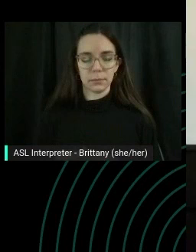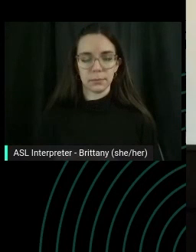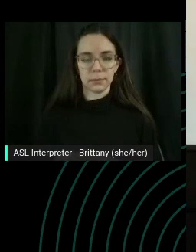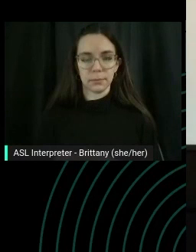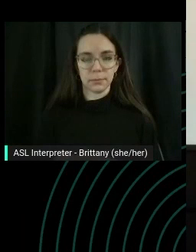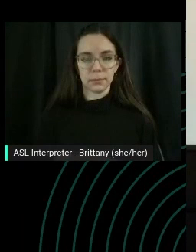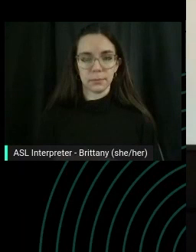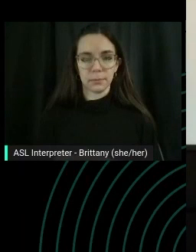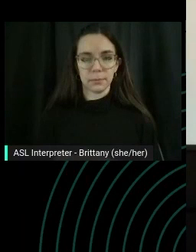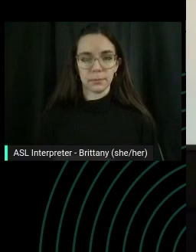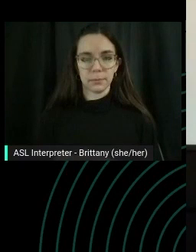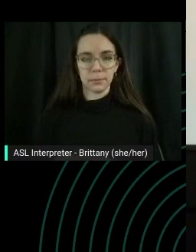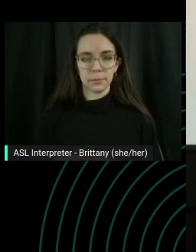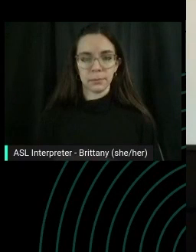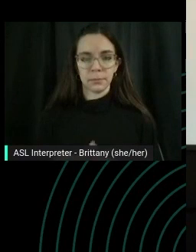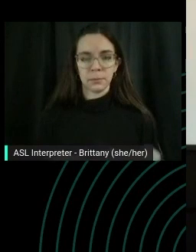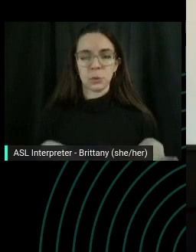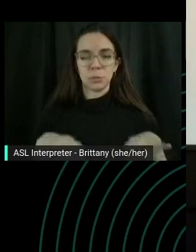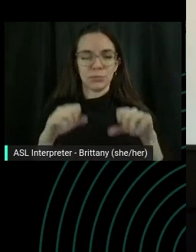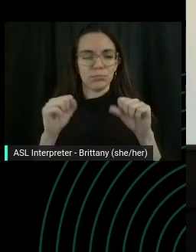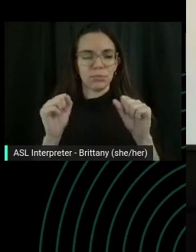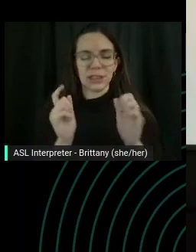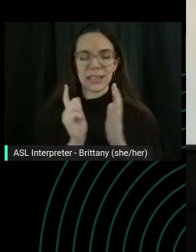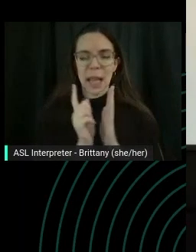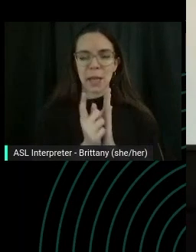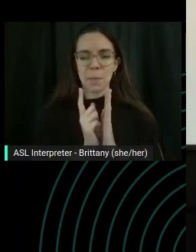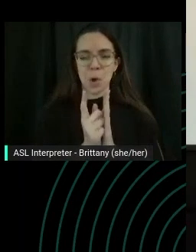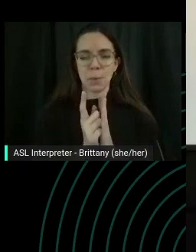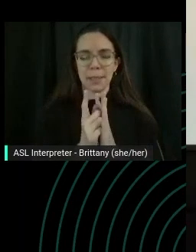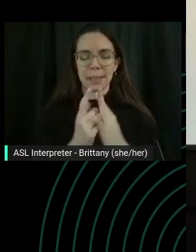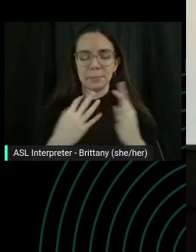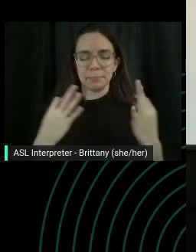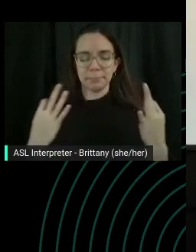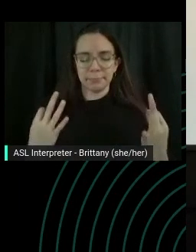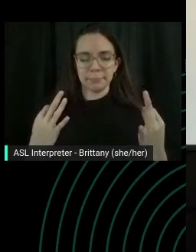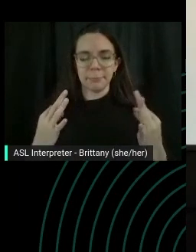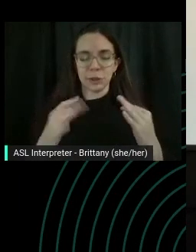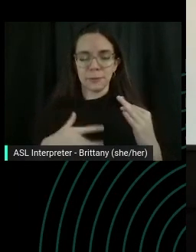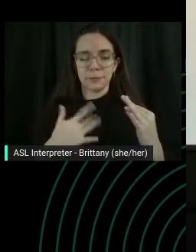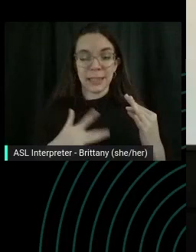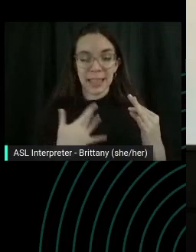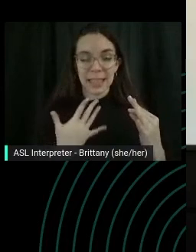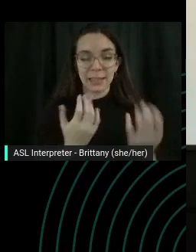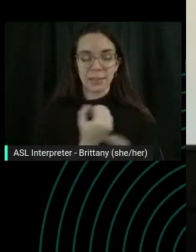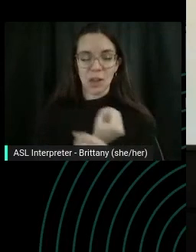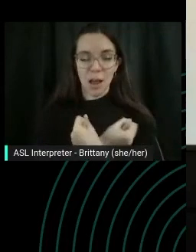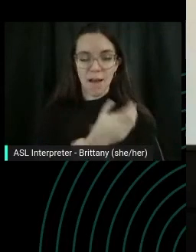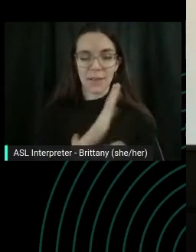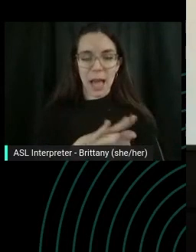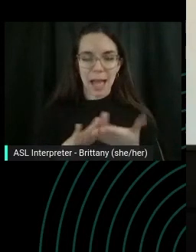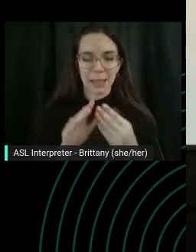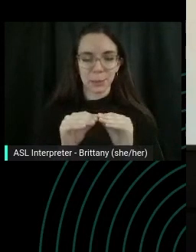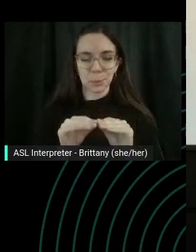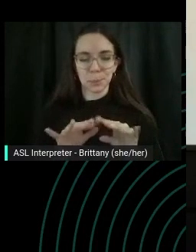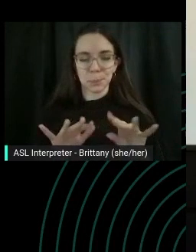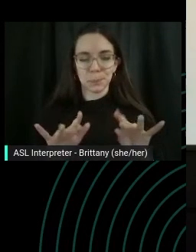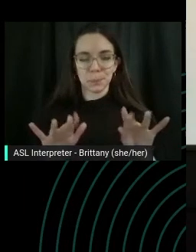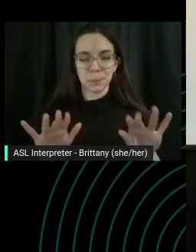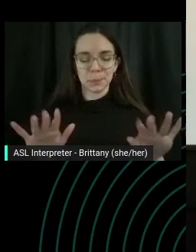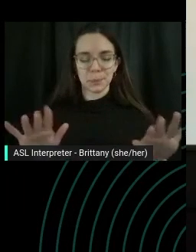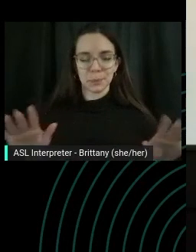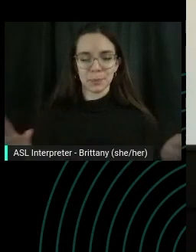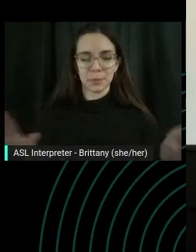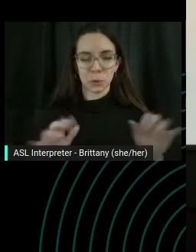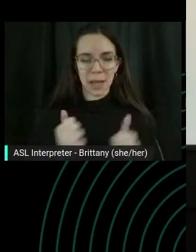So just taking a moment to radiate these feelings of love and kindness throughout